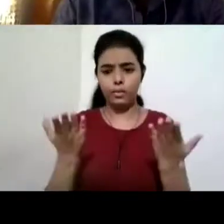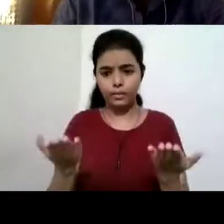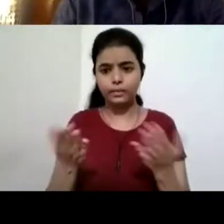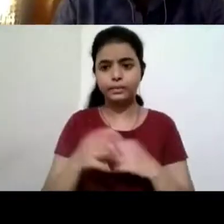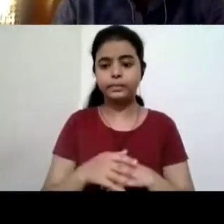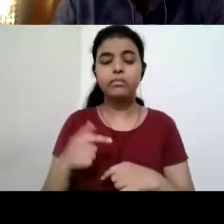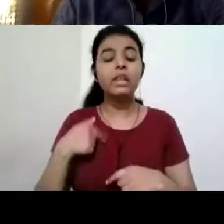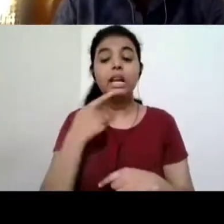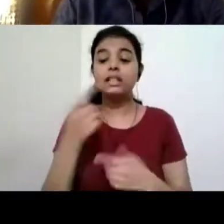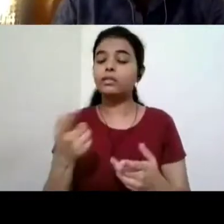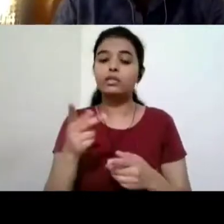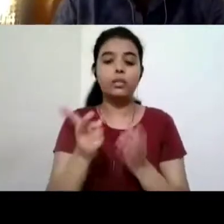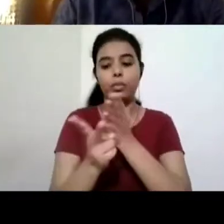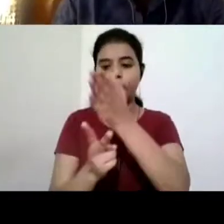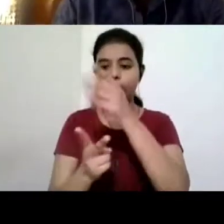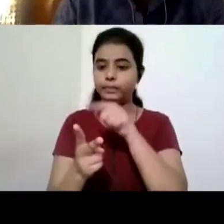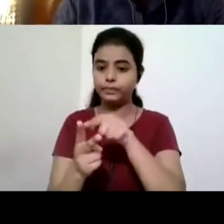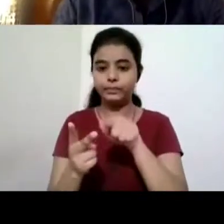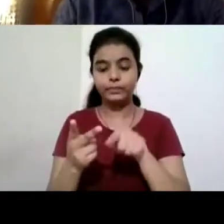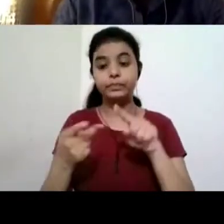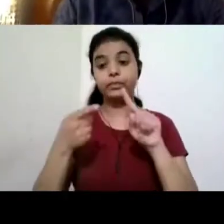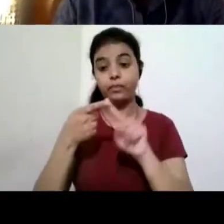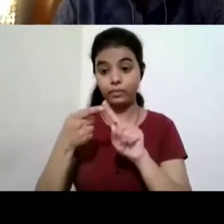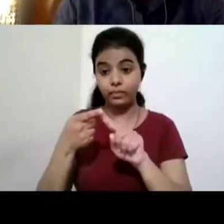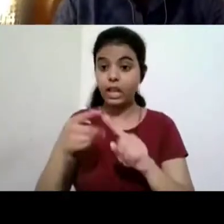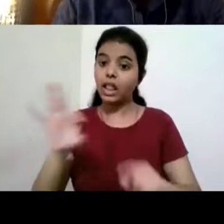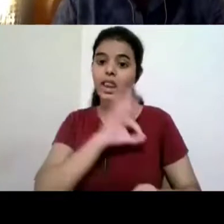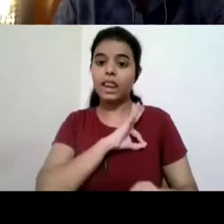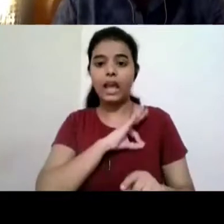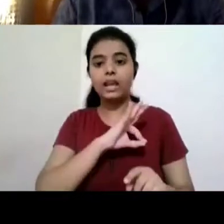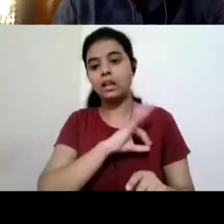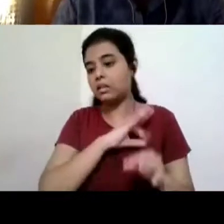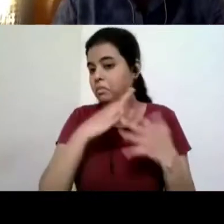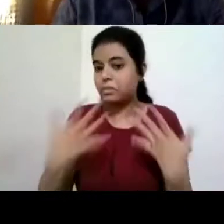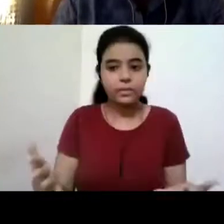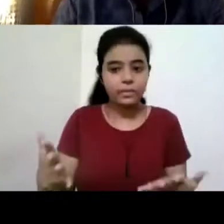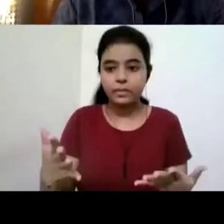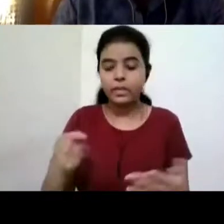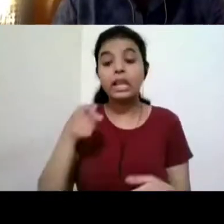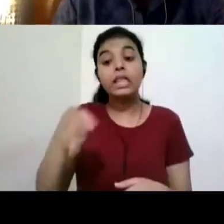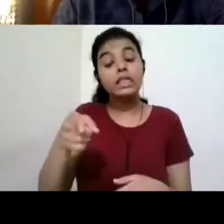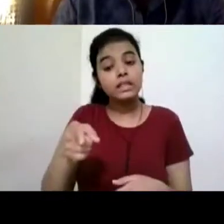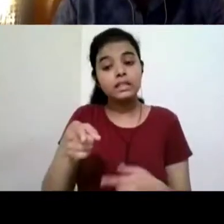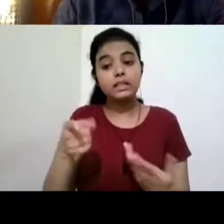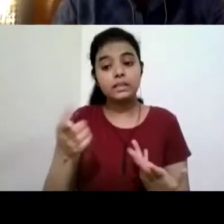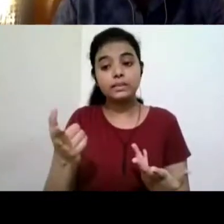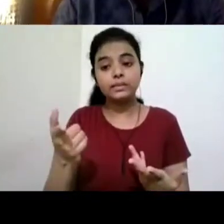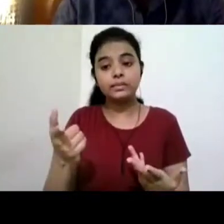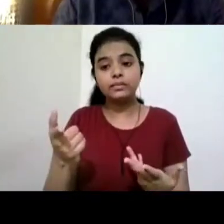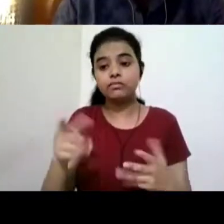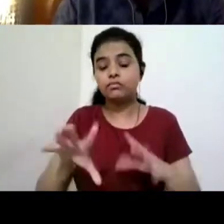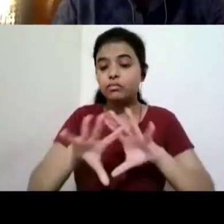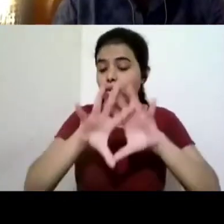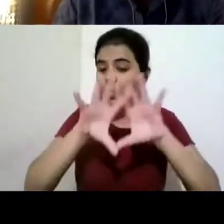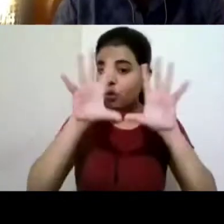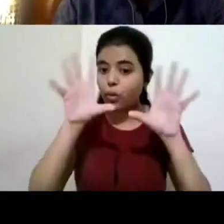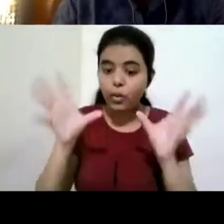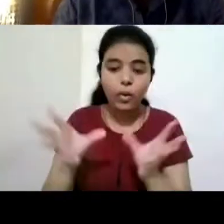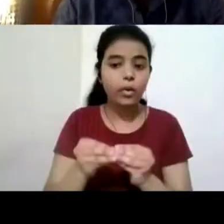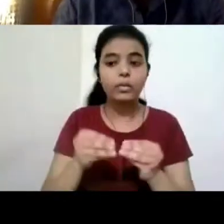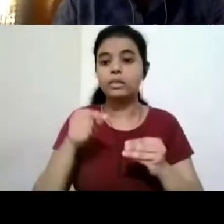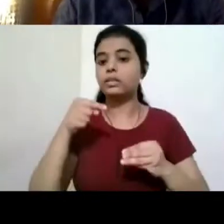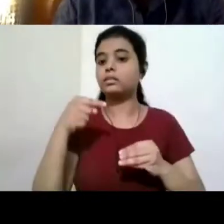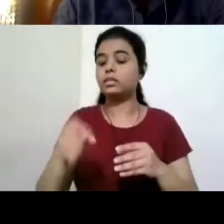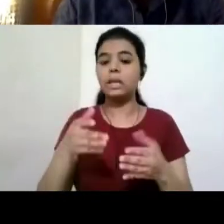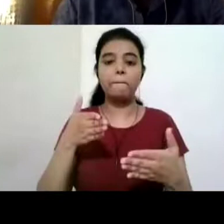let me say it in two ways. One is that whether we like it or not, this becomes the overarching or